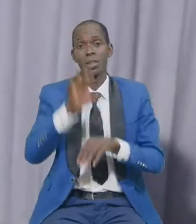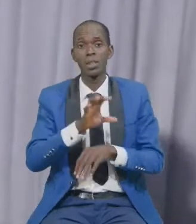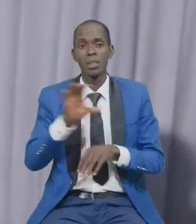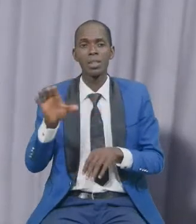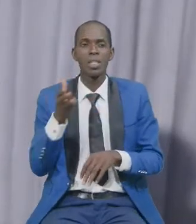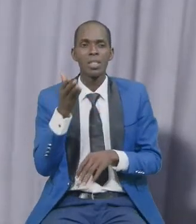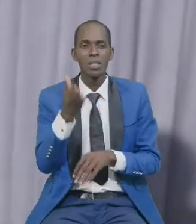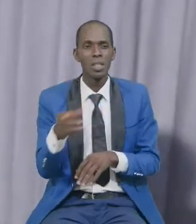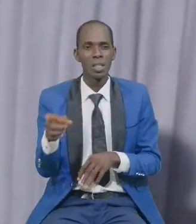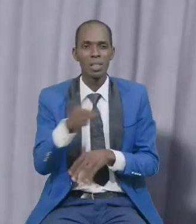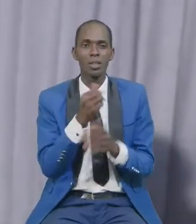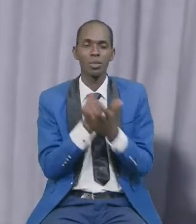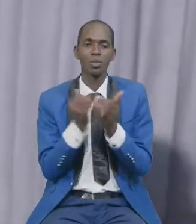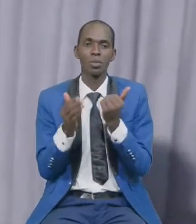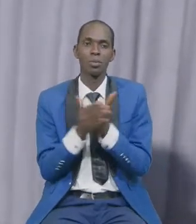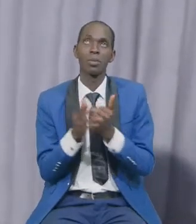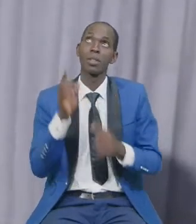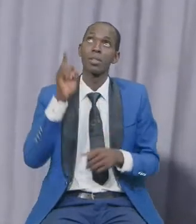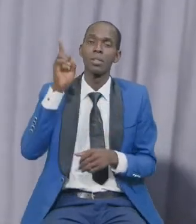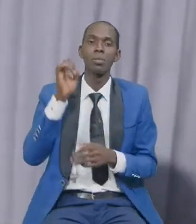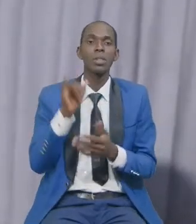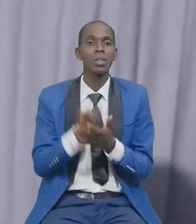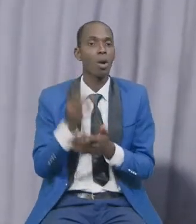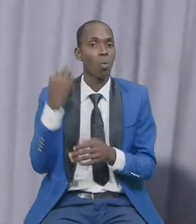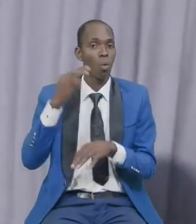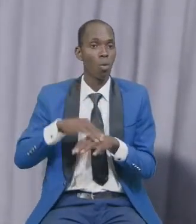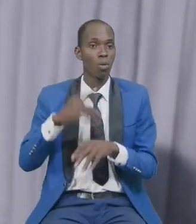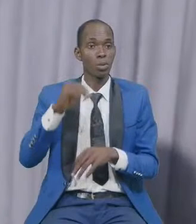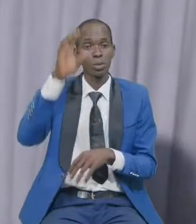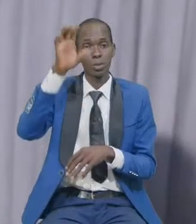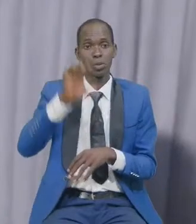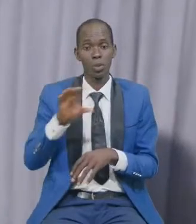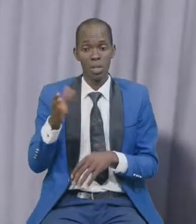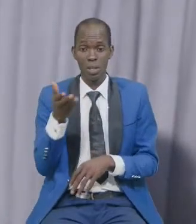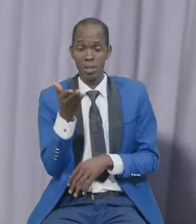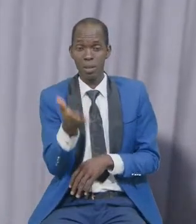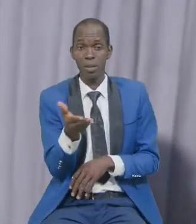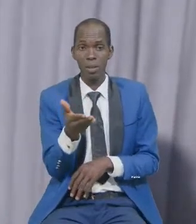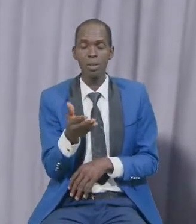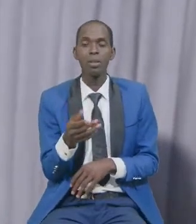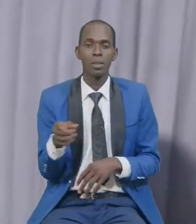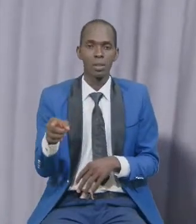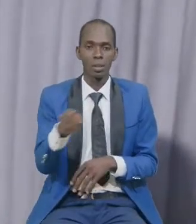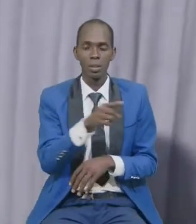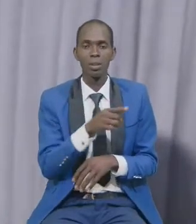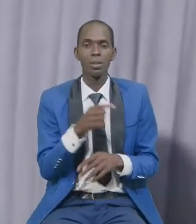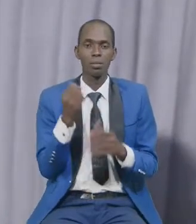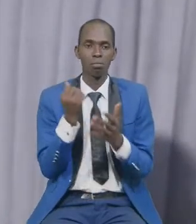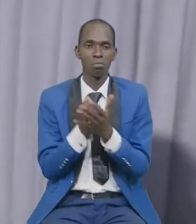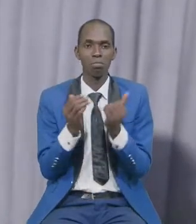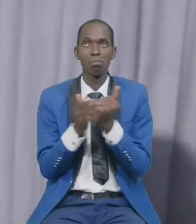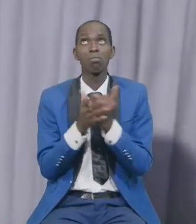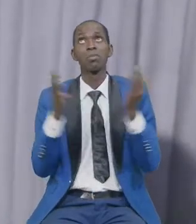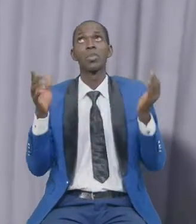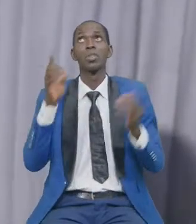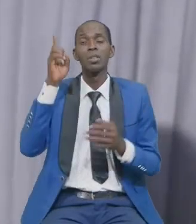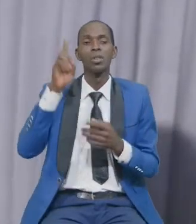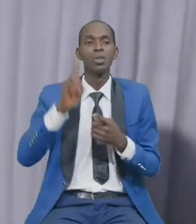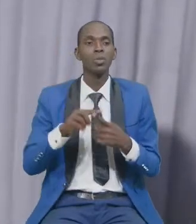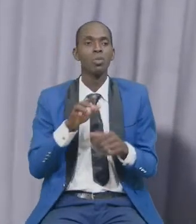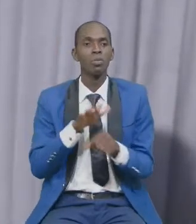him. That's on the cross. There they crucified him to fulfill